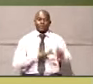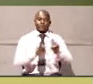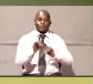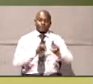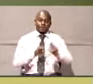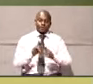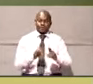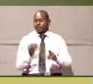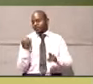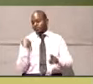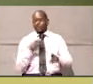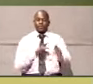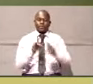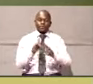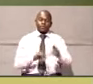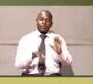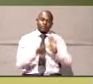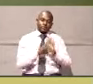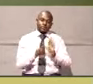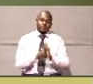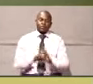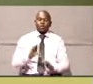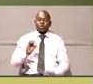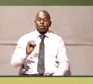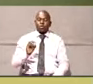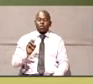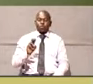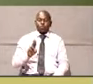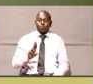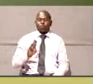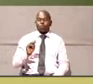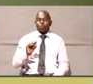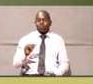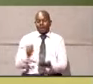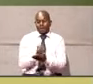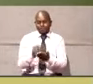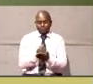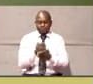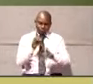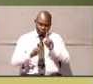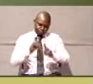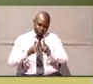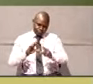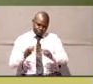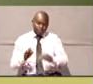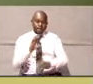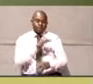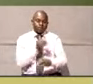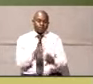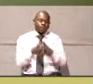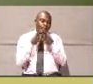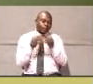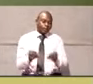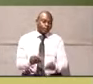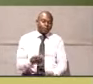director, and the former director legal Charles Oma over audit queries that led to the authority to lose